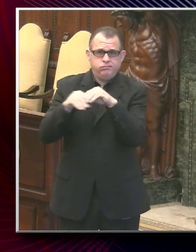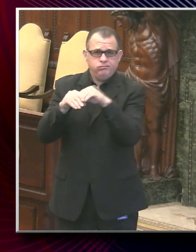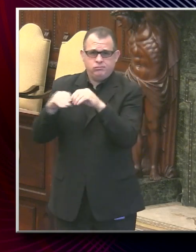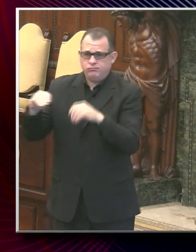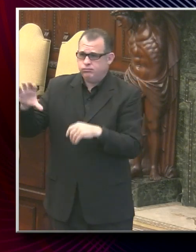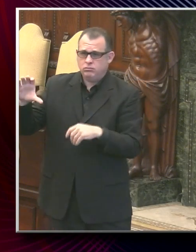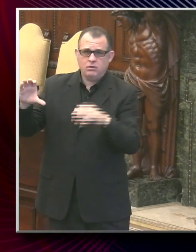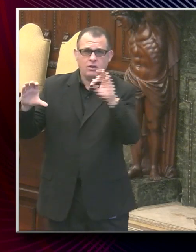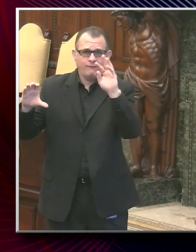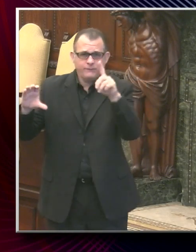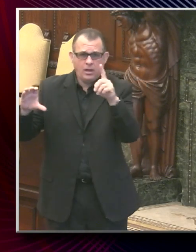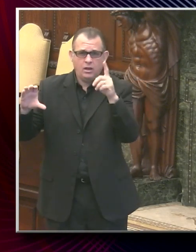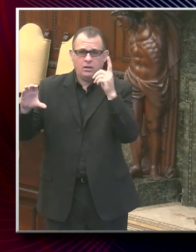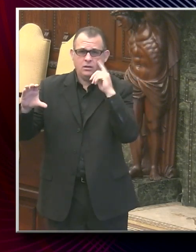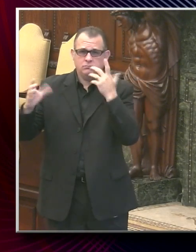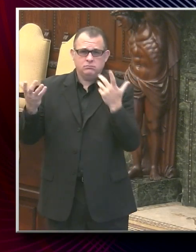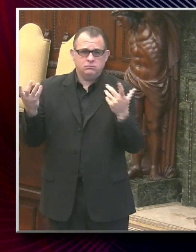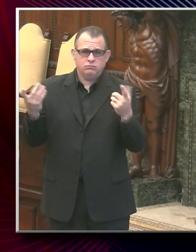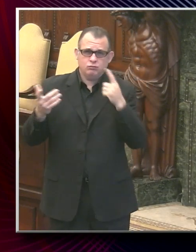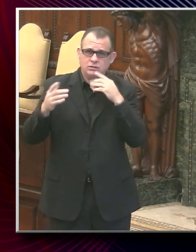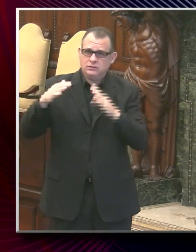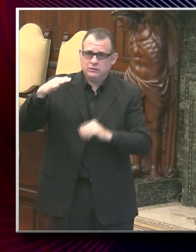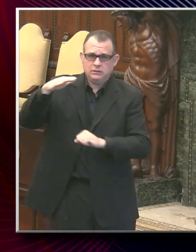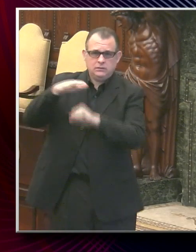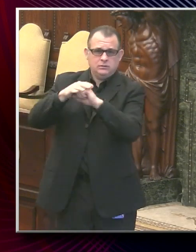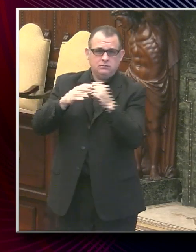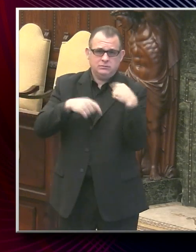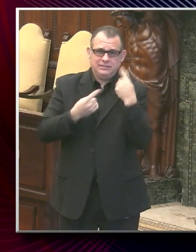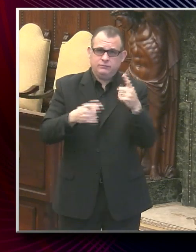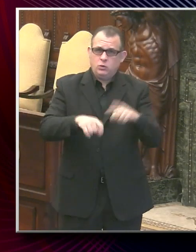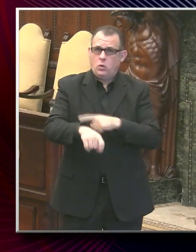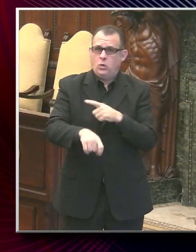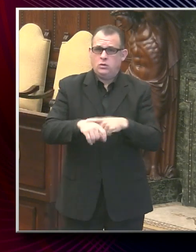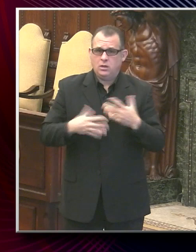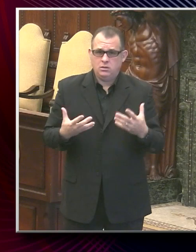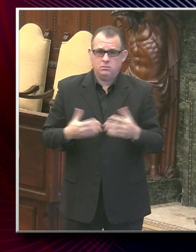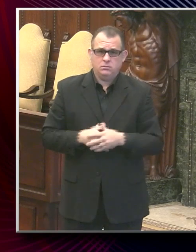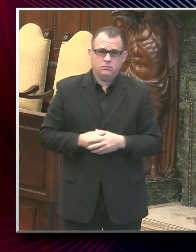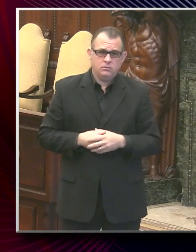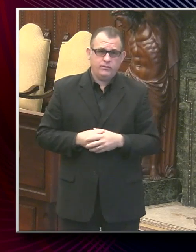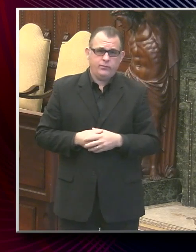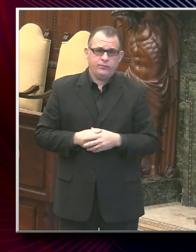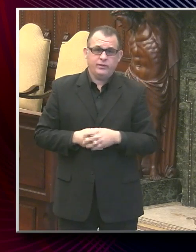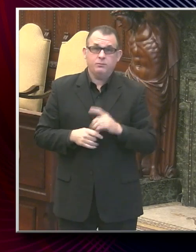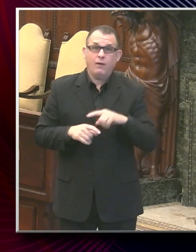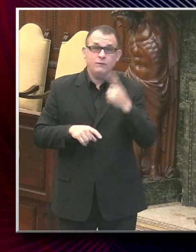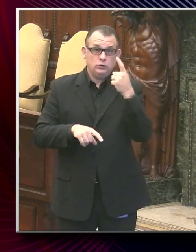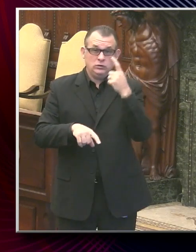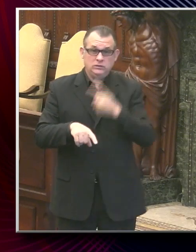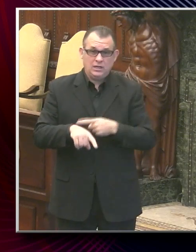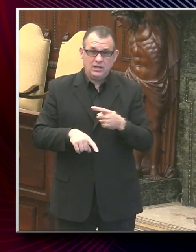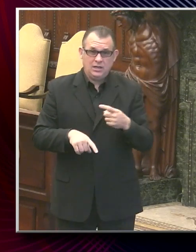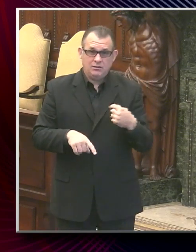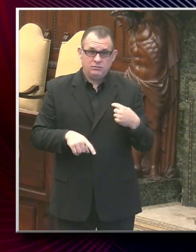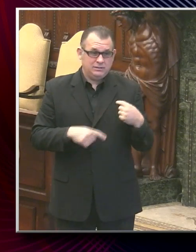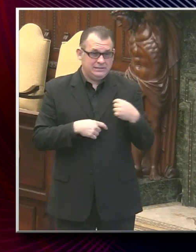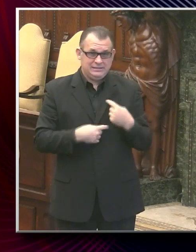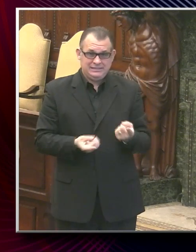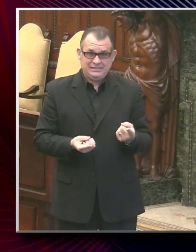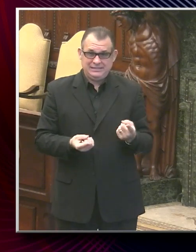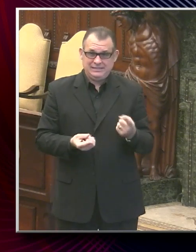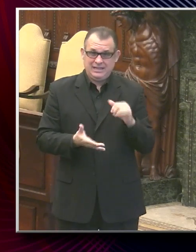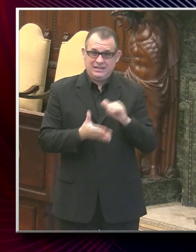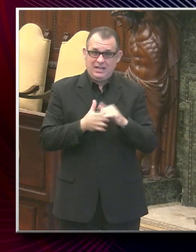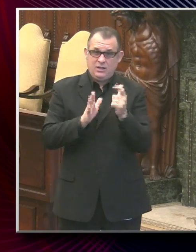history. That set aside money in a rainy day fund. First time in since that legislation was passed, and I sponsored